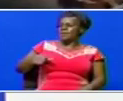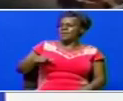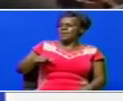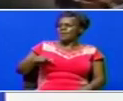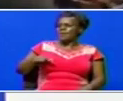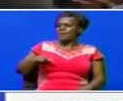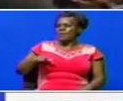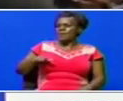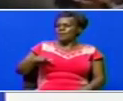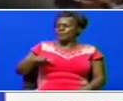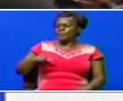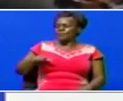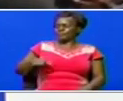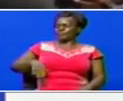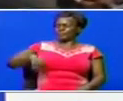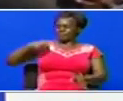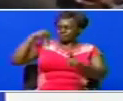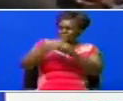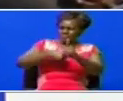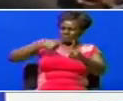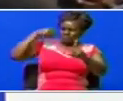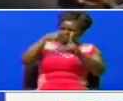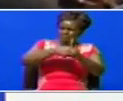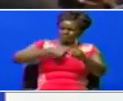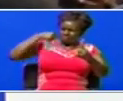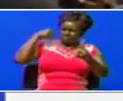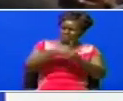who fought